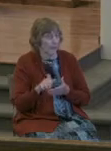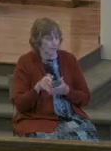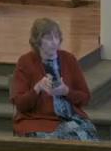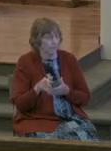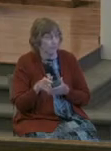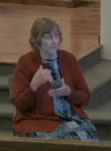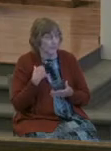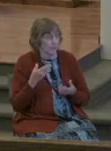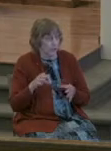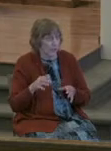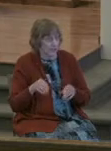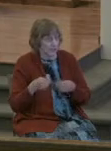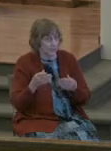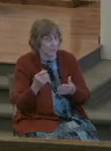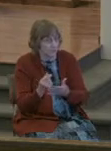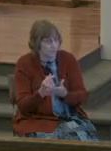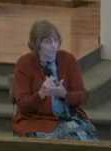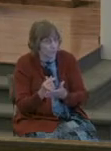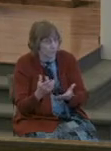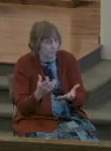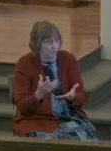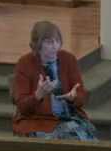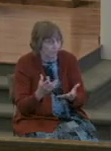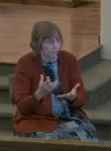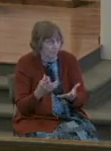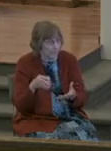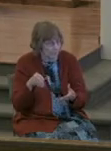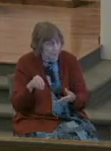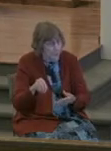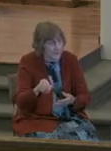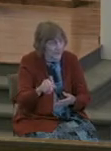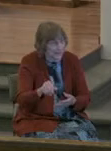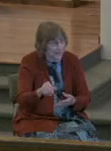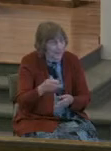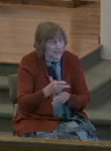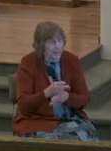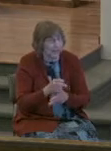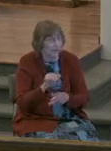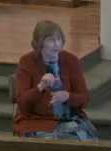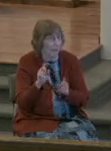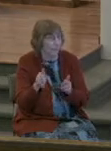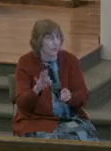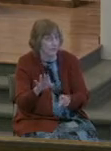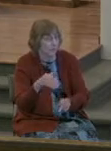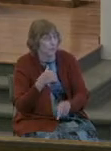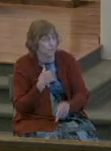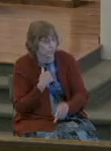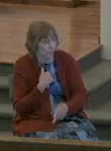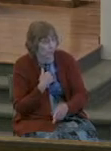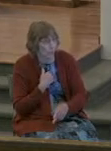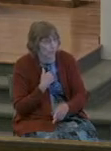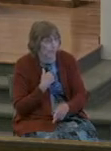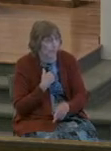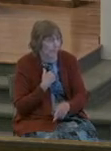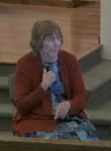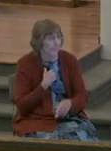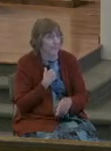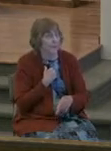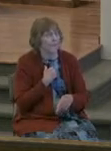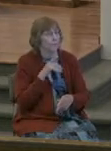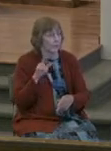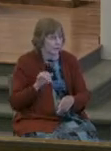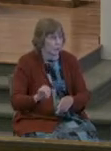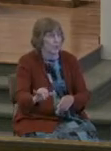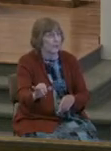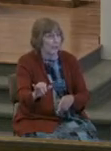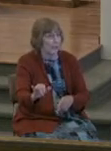chance. Let's sow the seed. And let's care for that person as a soul. Someone that's bound for eternity, living in a